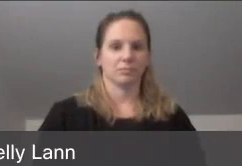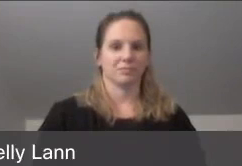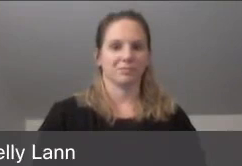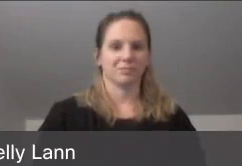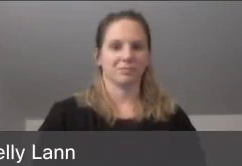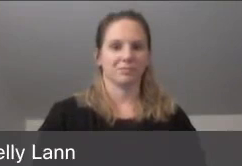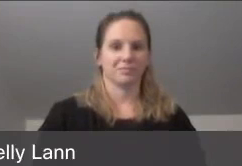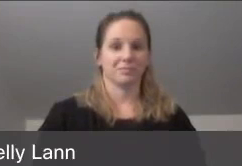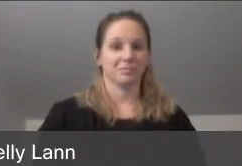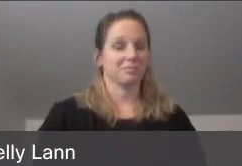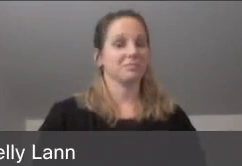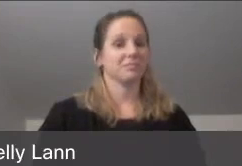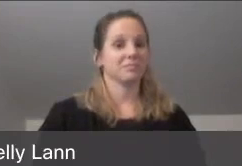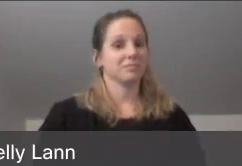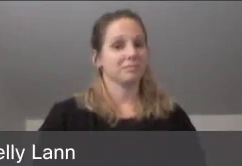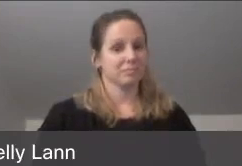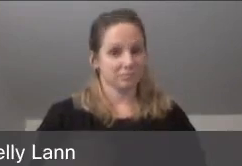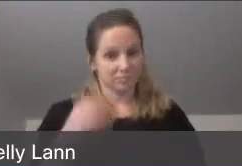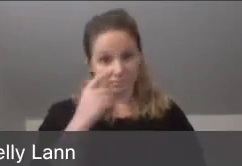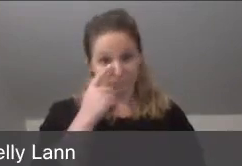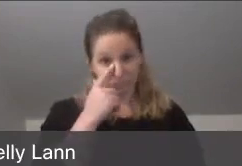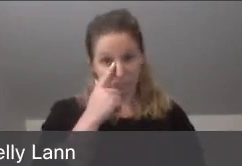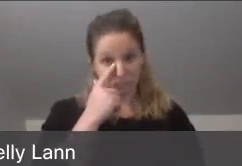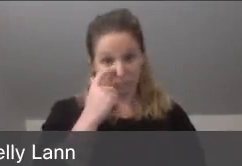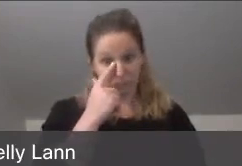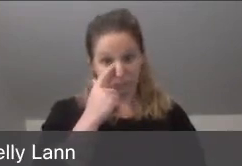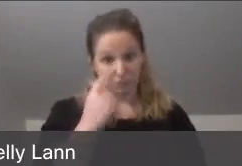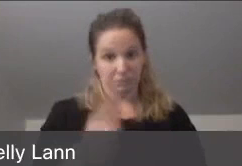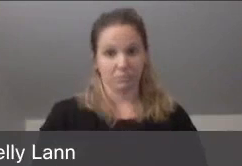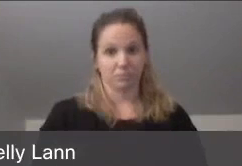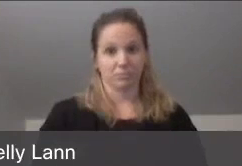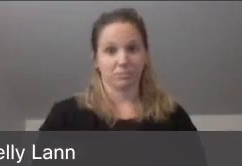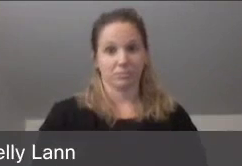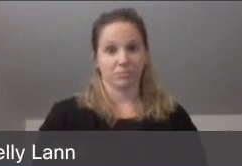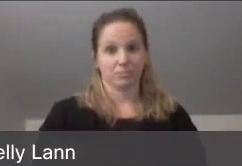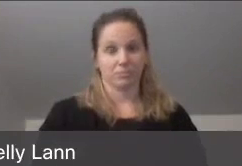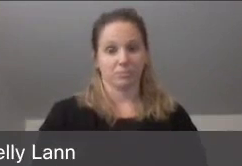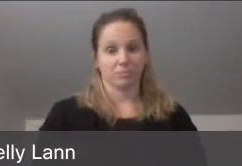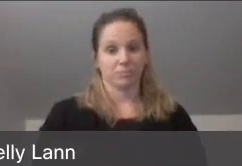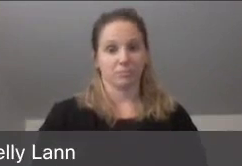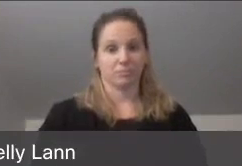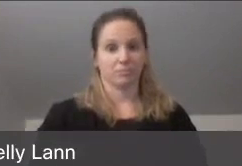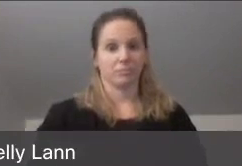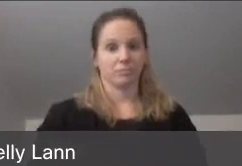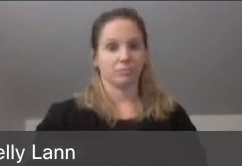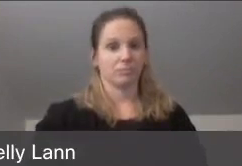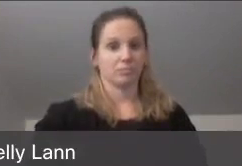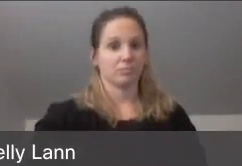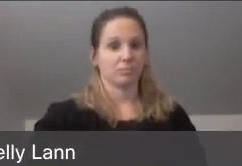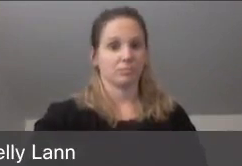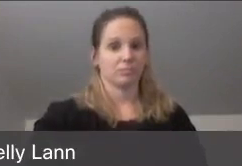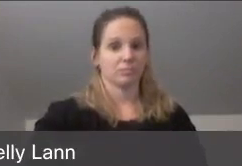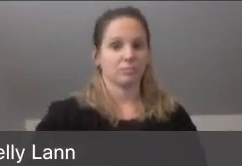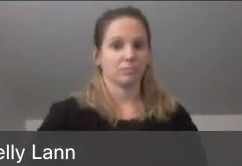that as counselors and others who work with the drug treatment courts and other treatment courts, that the kinds of painful experiences